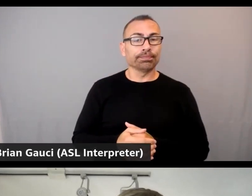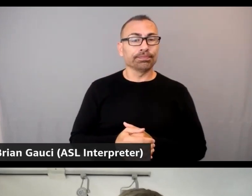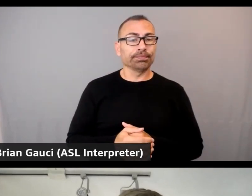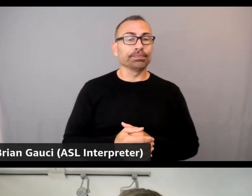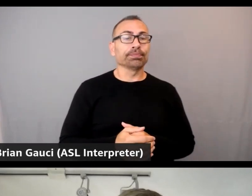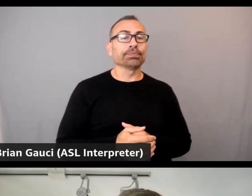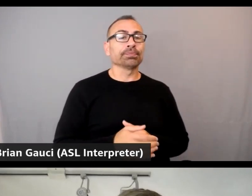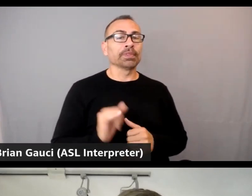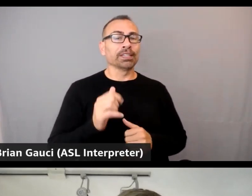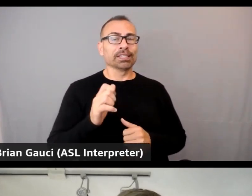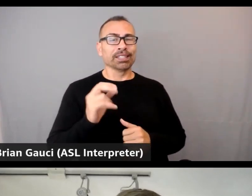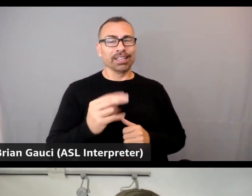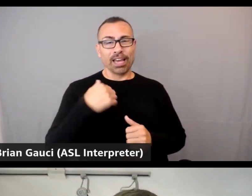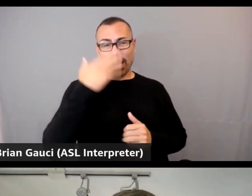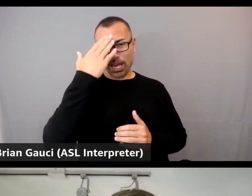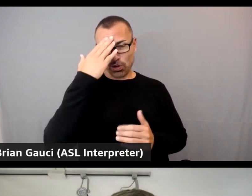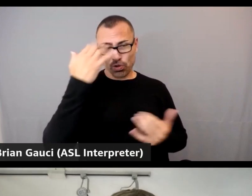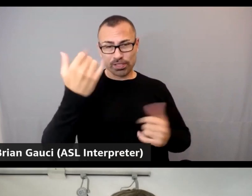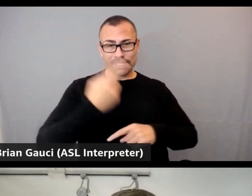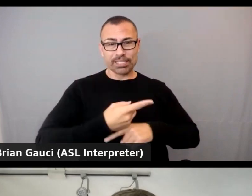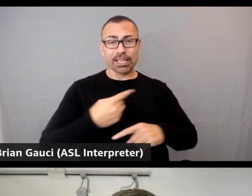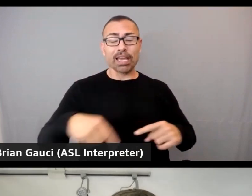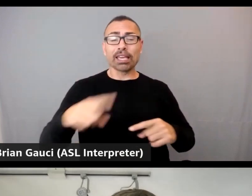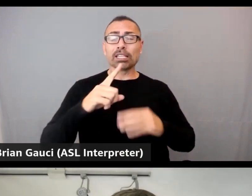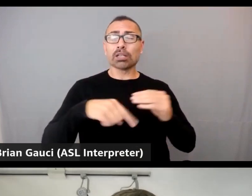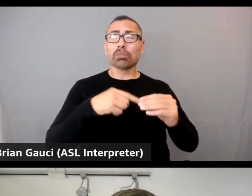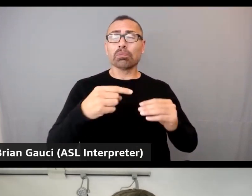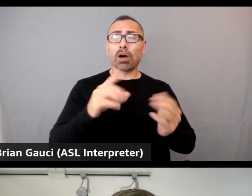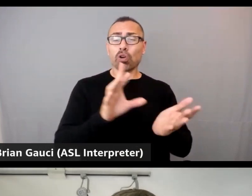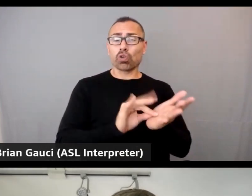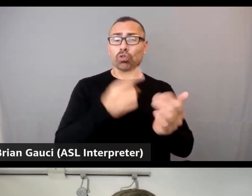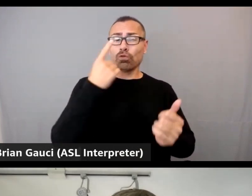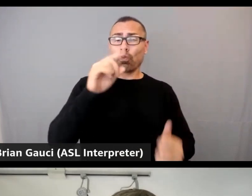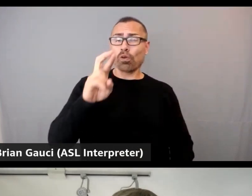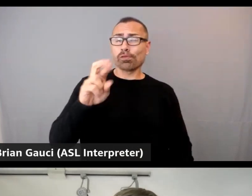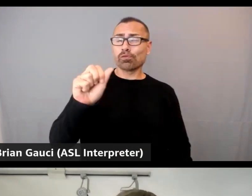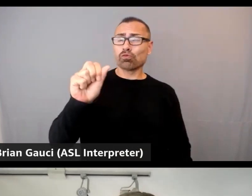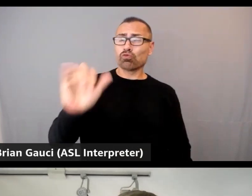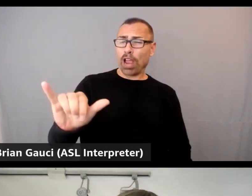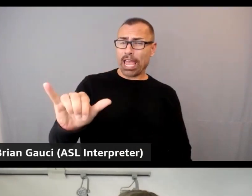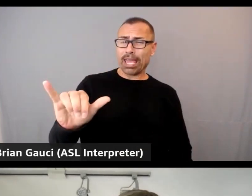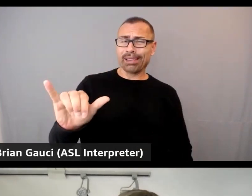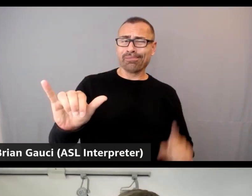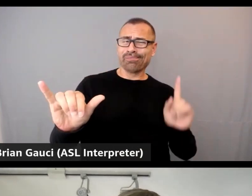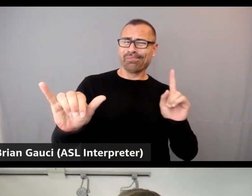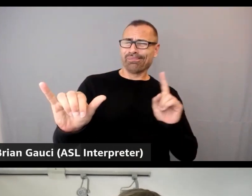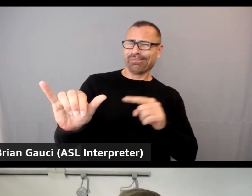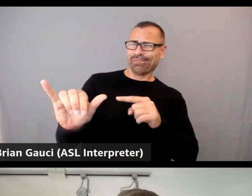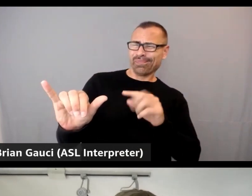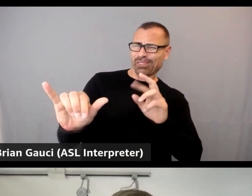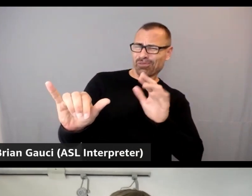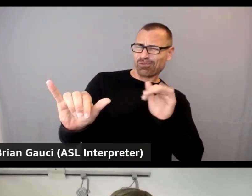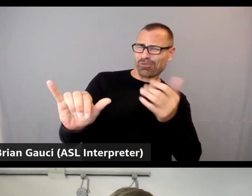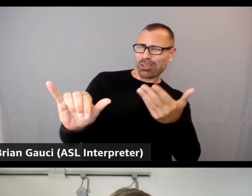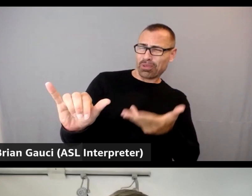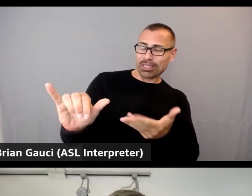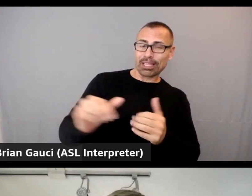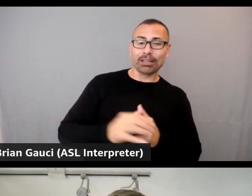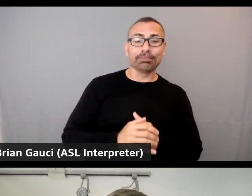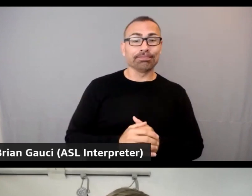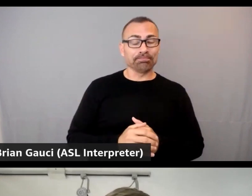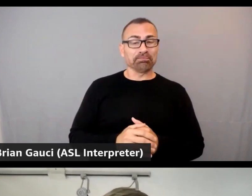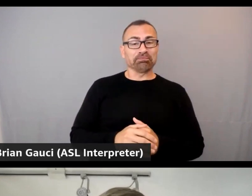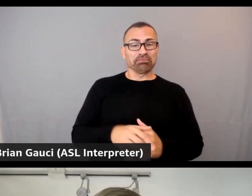but I think before we get into it, we should go over what exactly Ray is. Yeah. So let's maybe